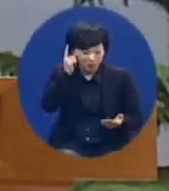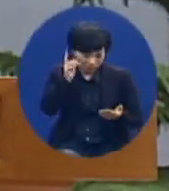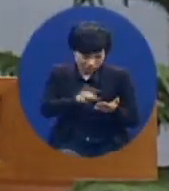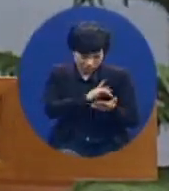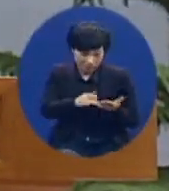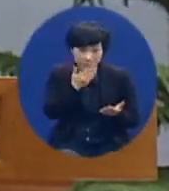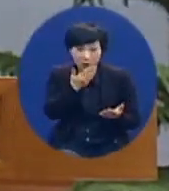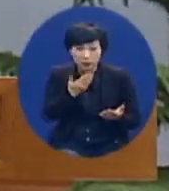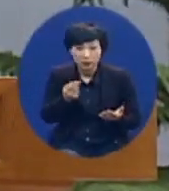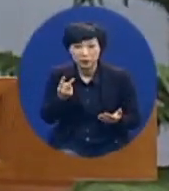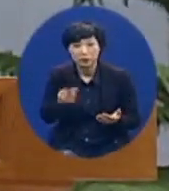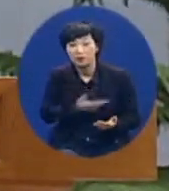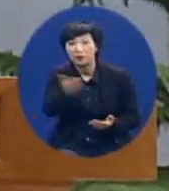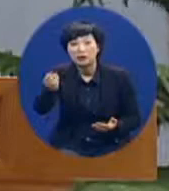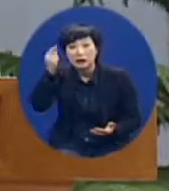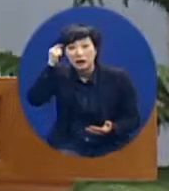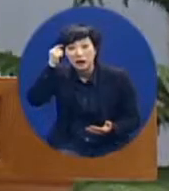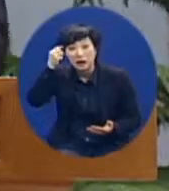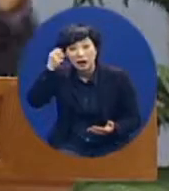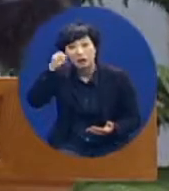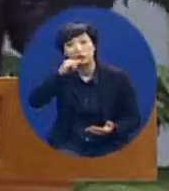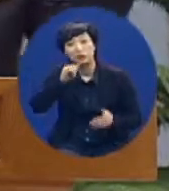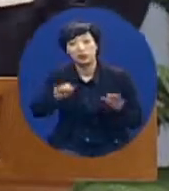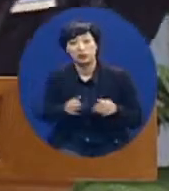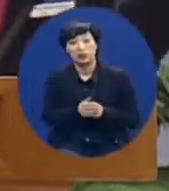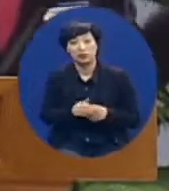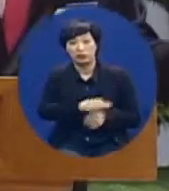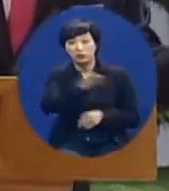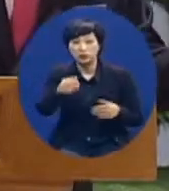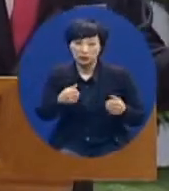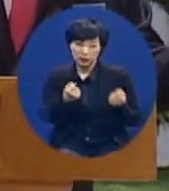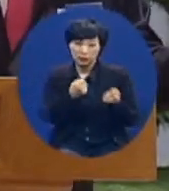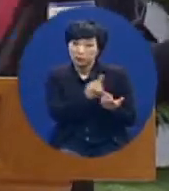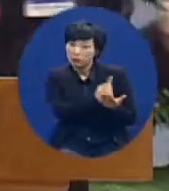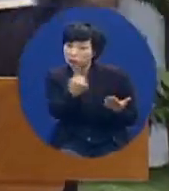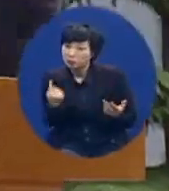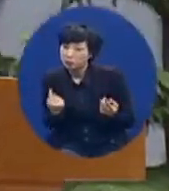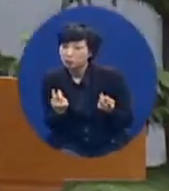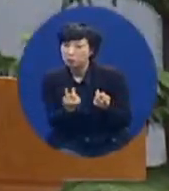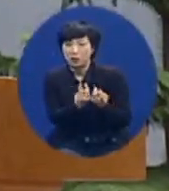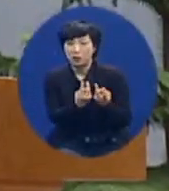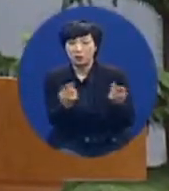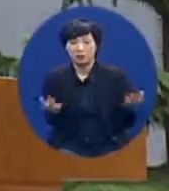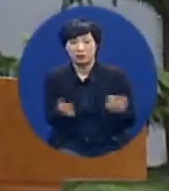hands and make us decadent in spirit.